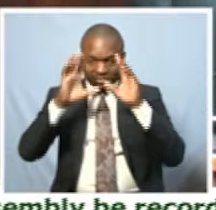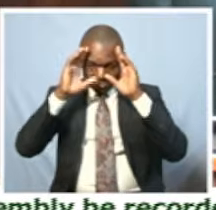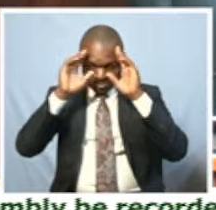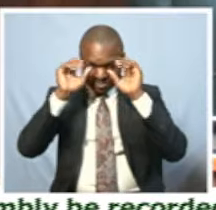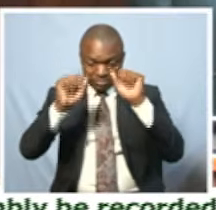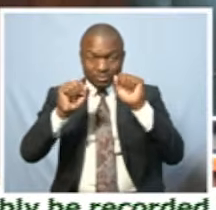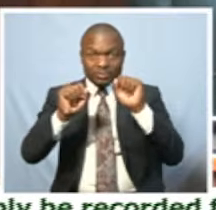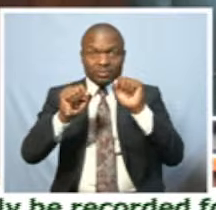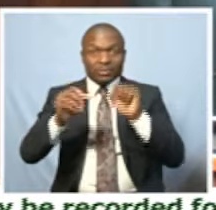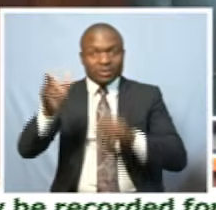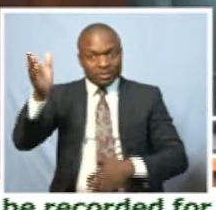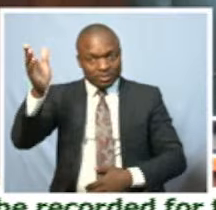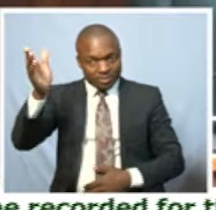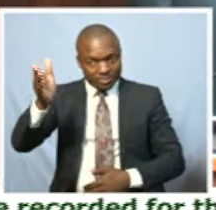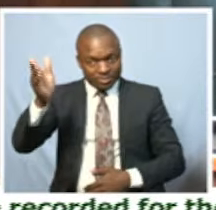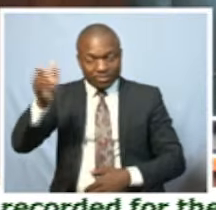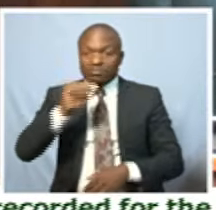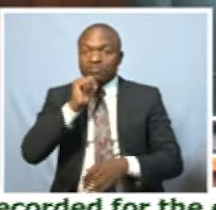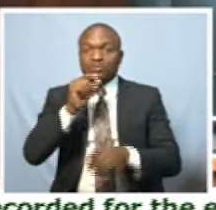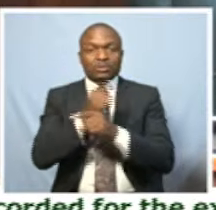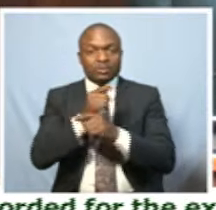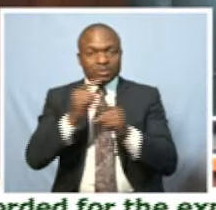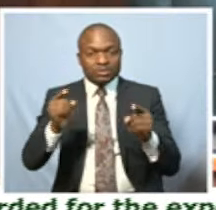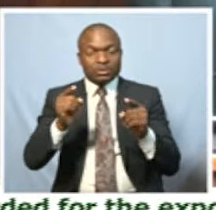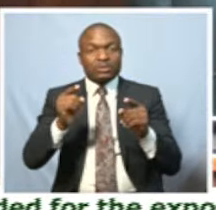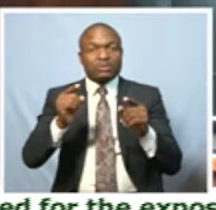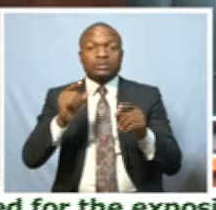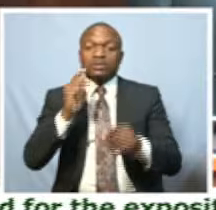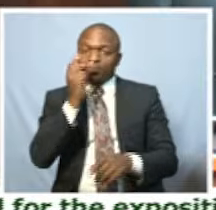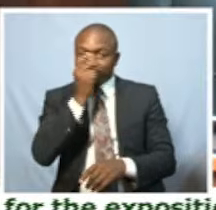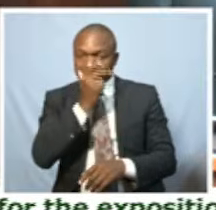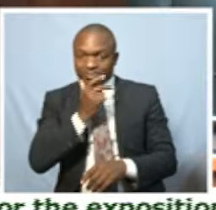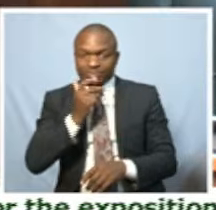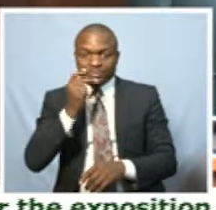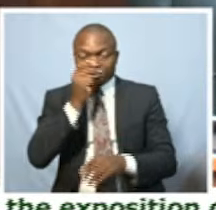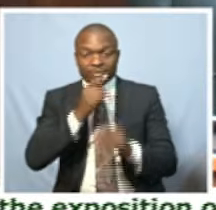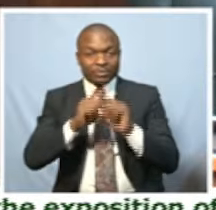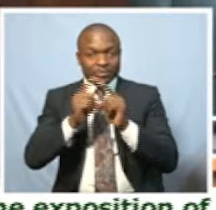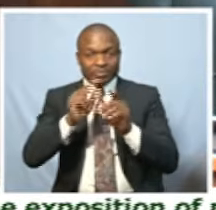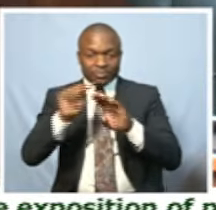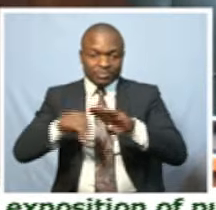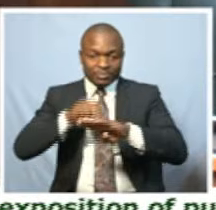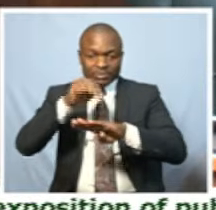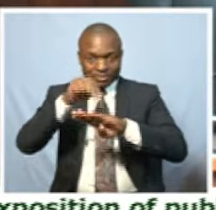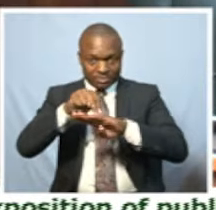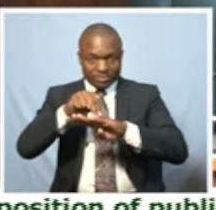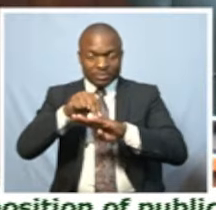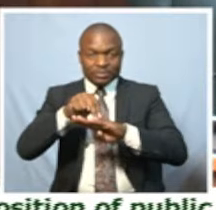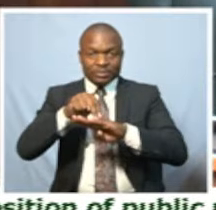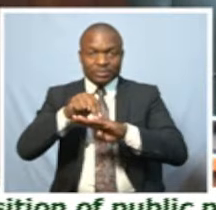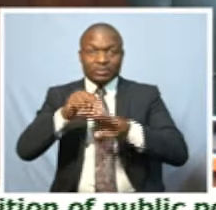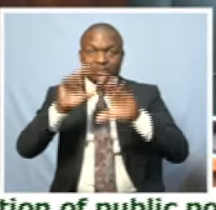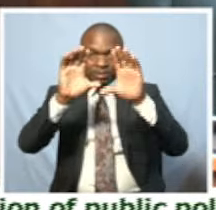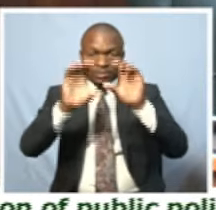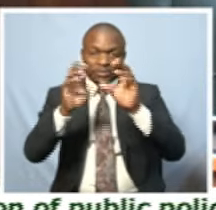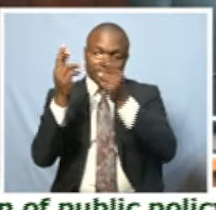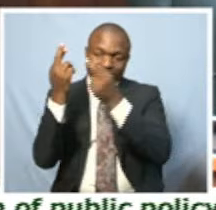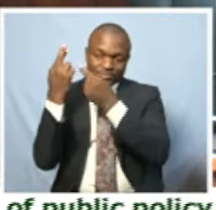President's address was not just a ceremonial speech, but a national